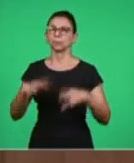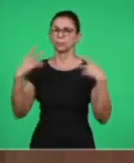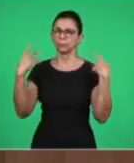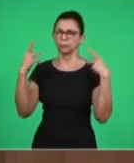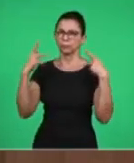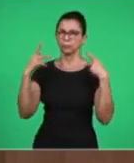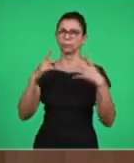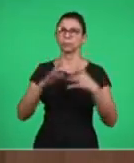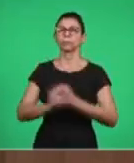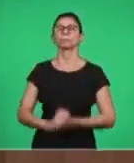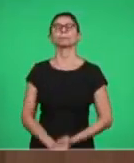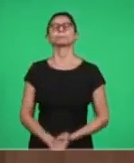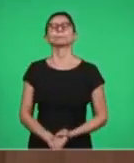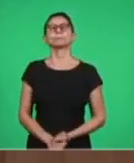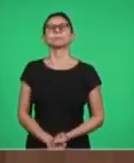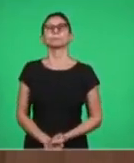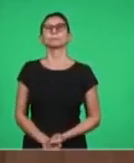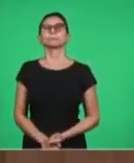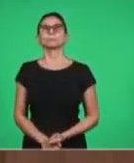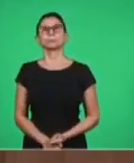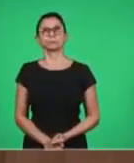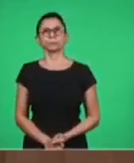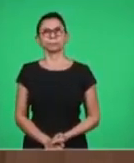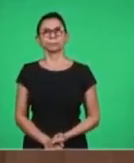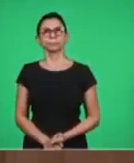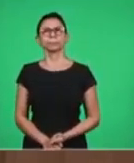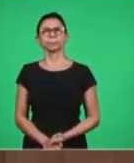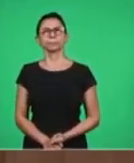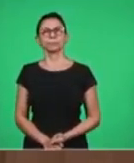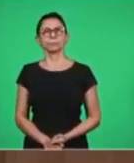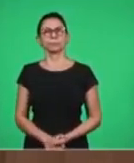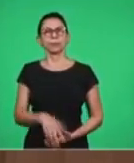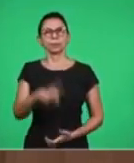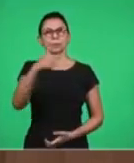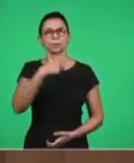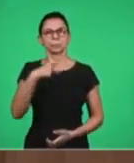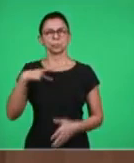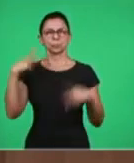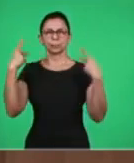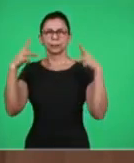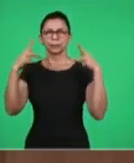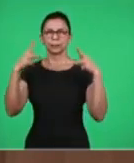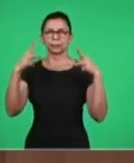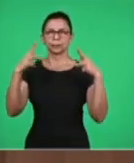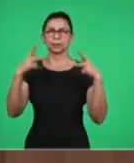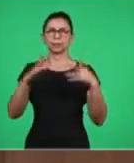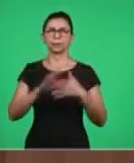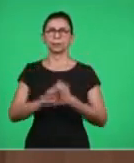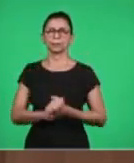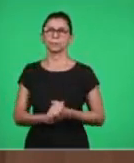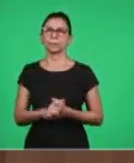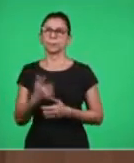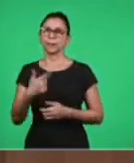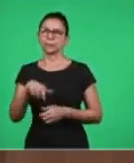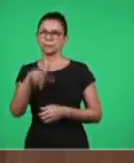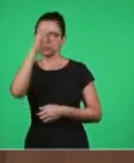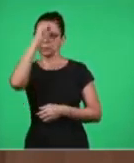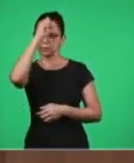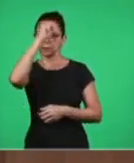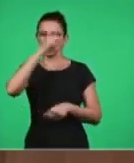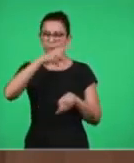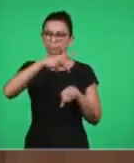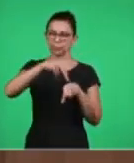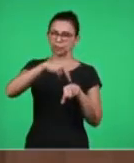But now is application of the word of the Lord. You need to, first, the pastor is going to preach, and then we need